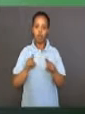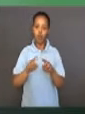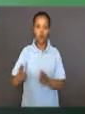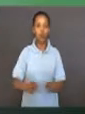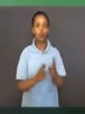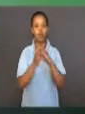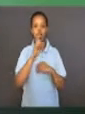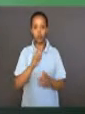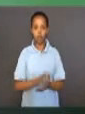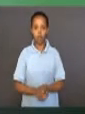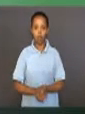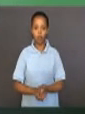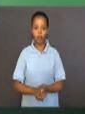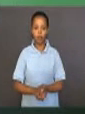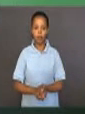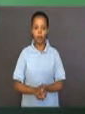ways.